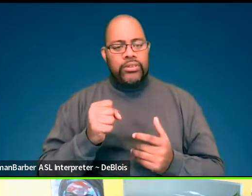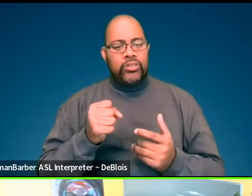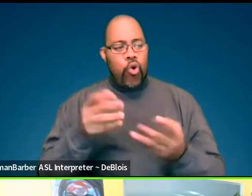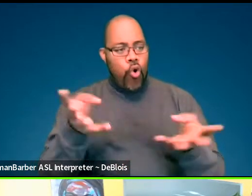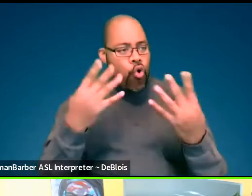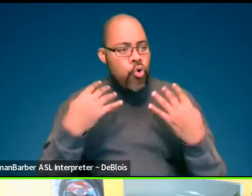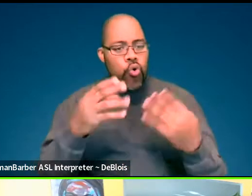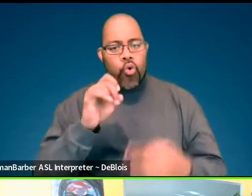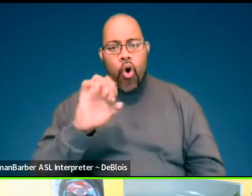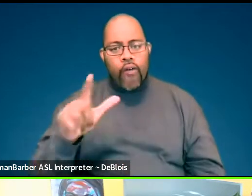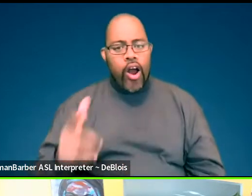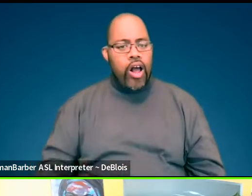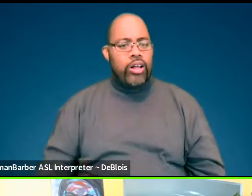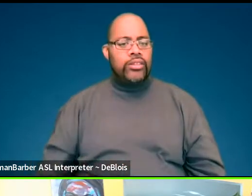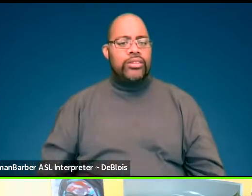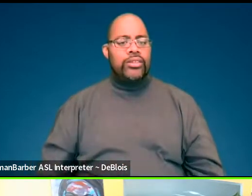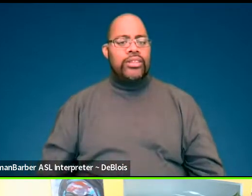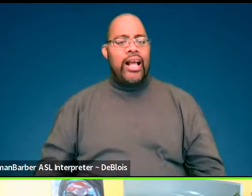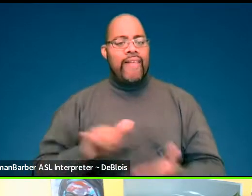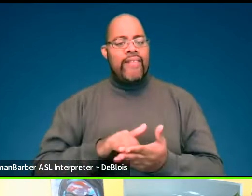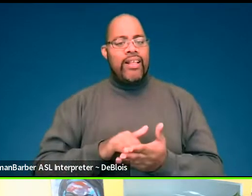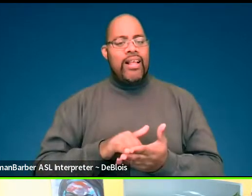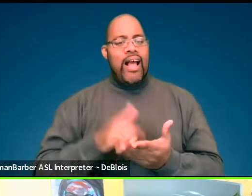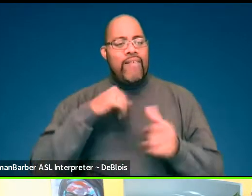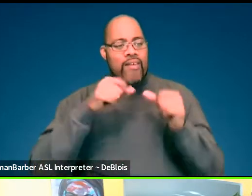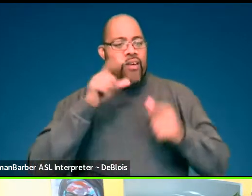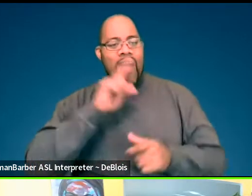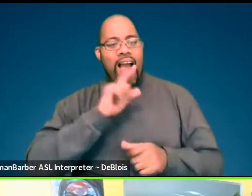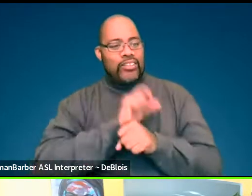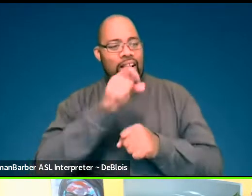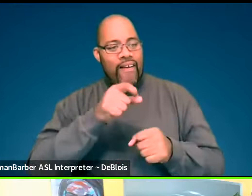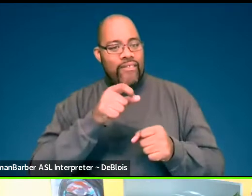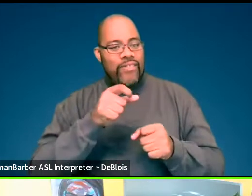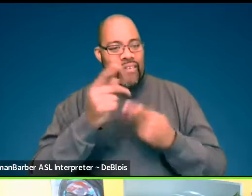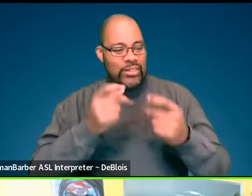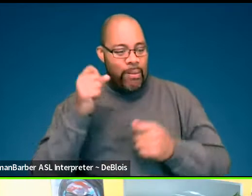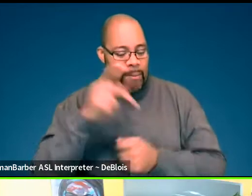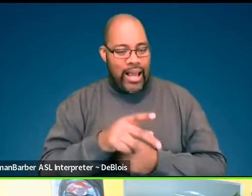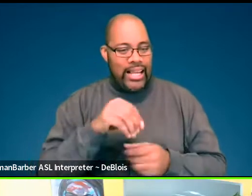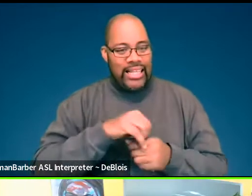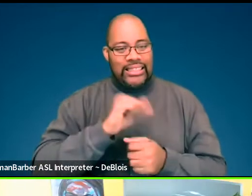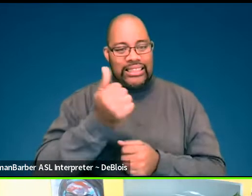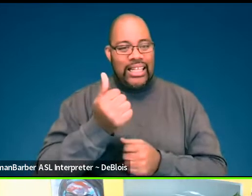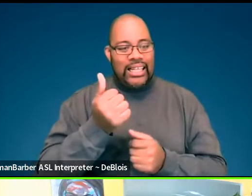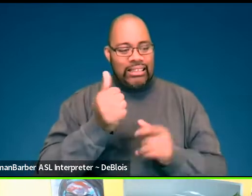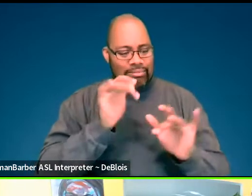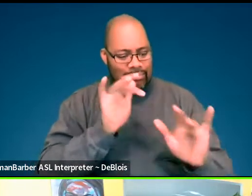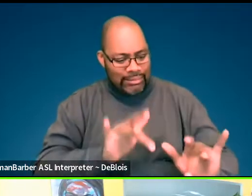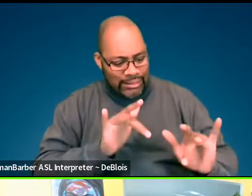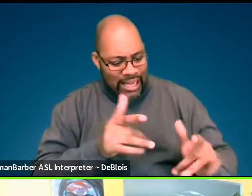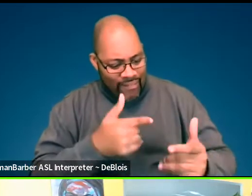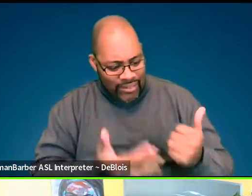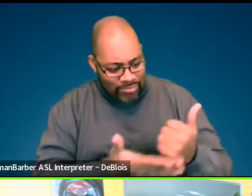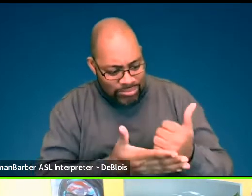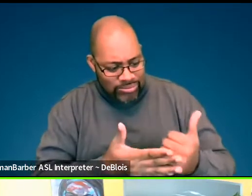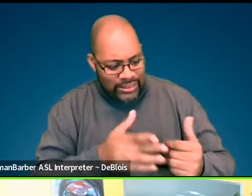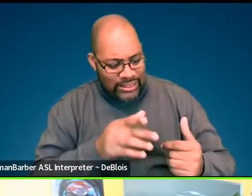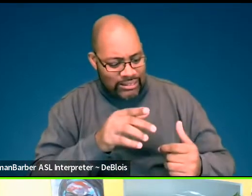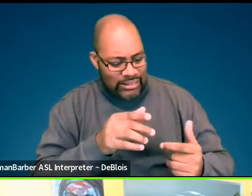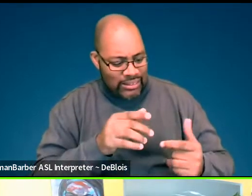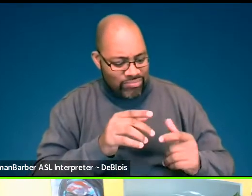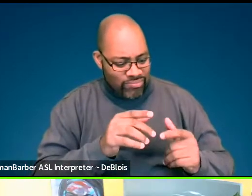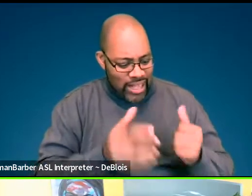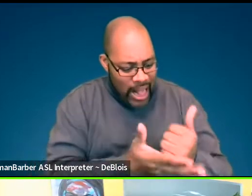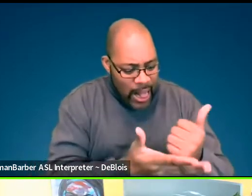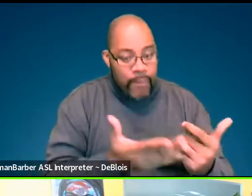and things like that, and it be a space that you have to actually visit back to and tend to in a particular kind of way that gets you